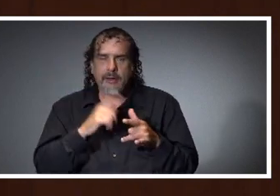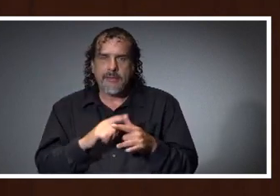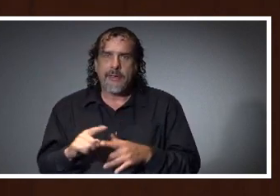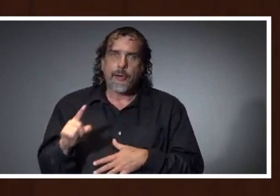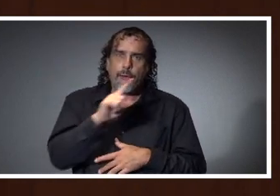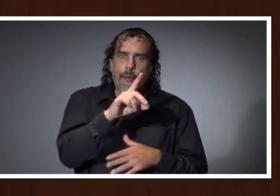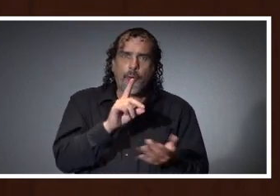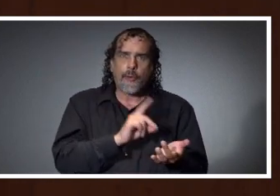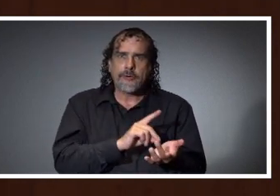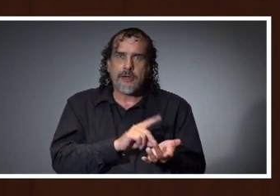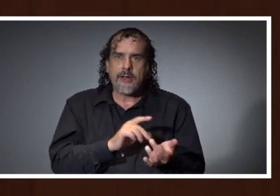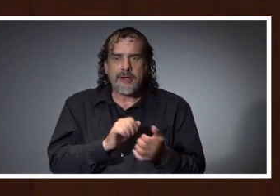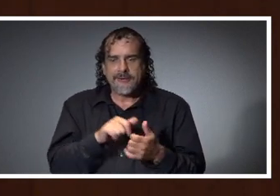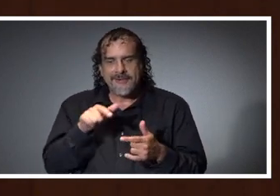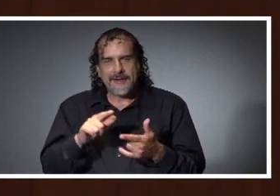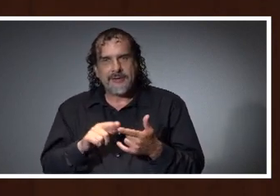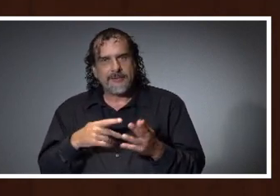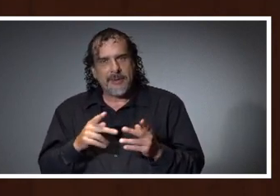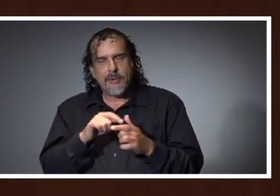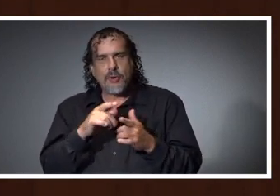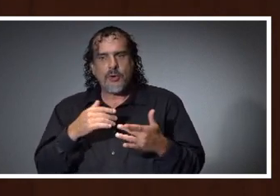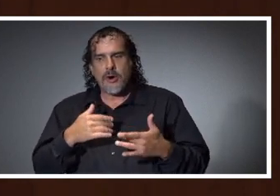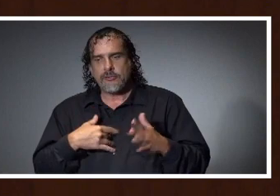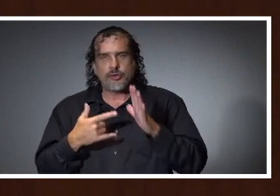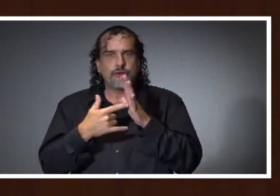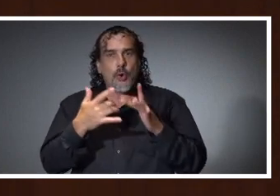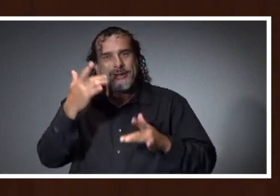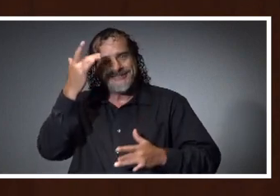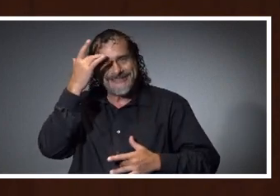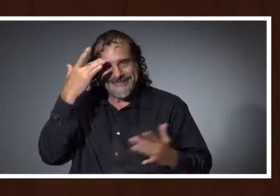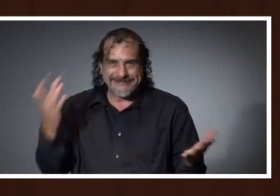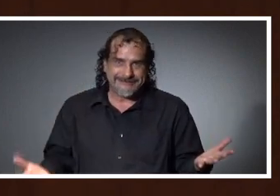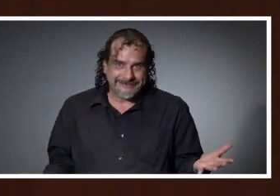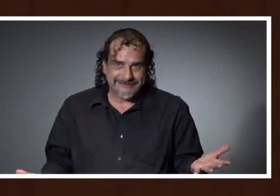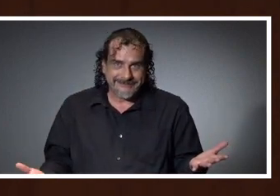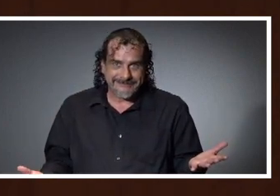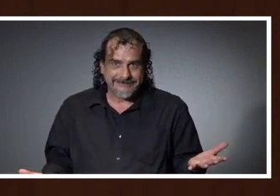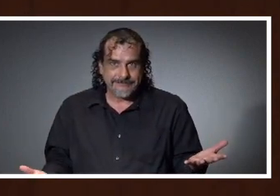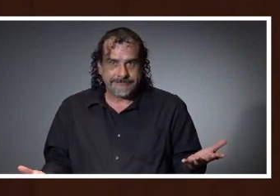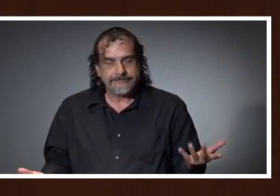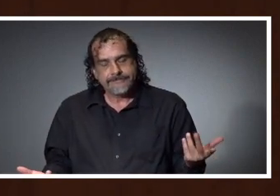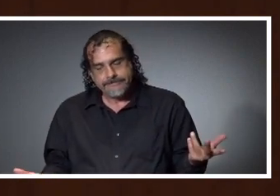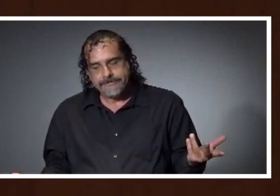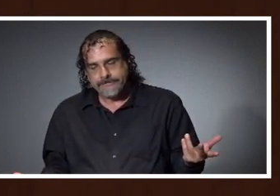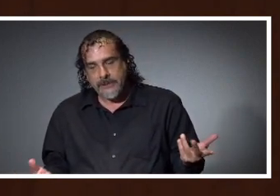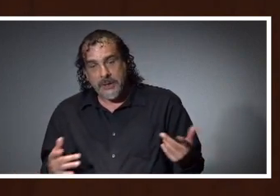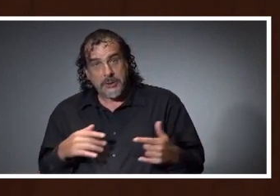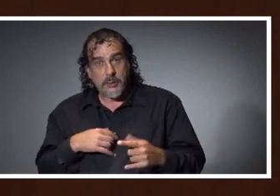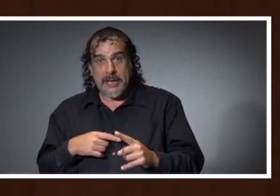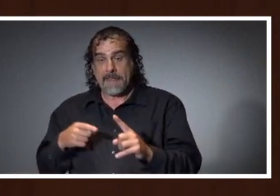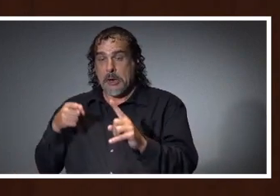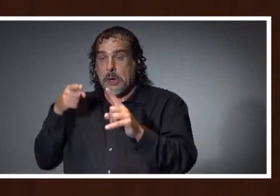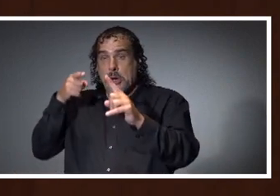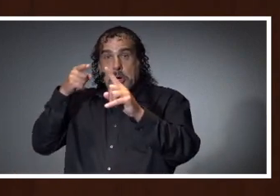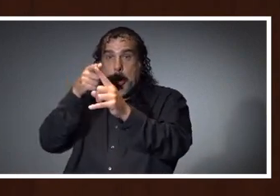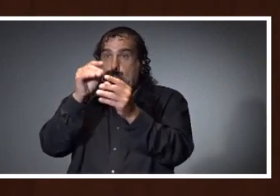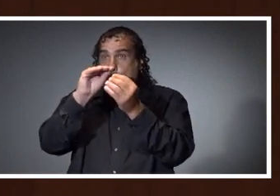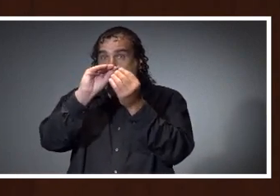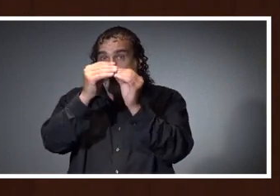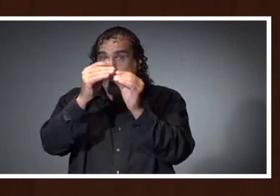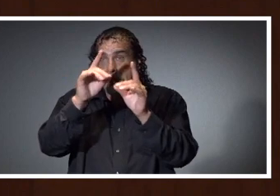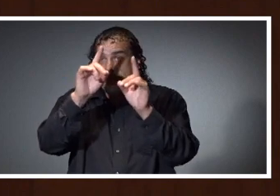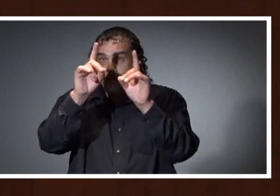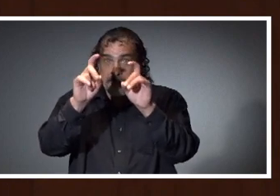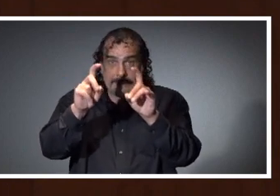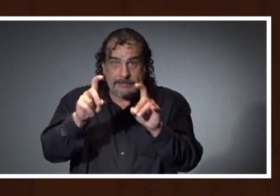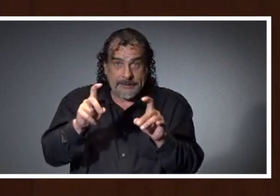ill and symptomatic. So I wouldn't say that we have some sort of artificial target that we want for testing.